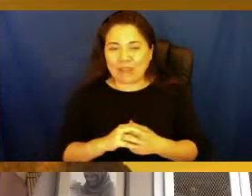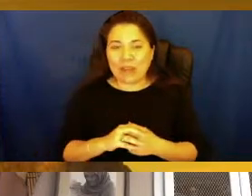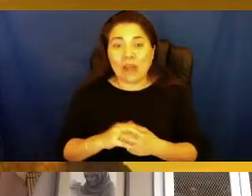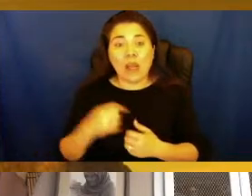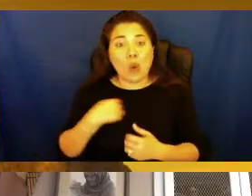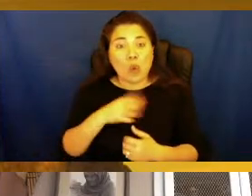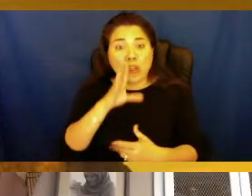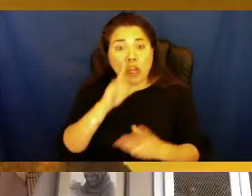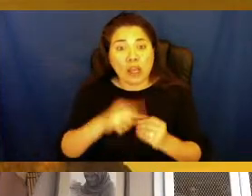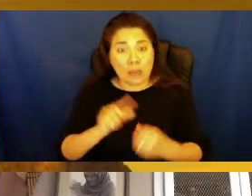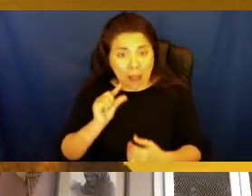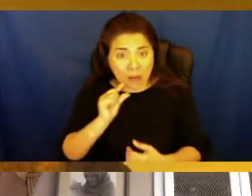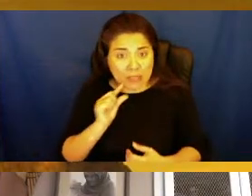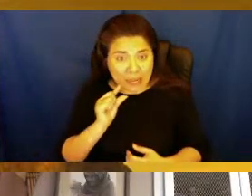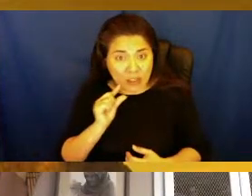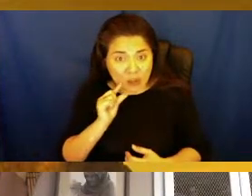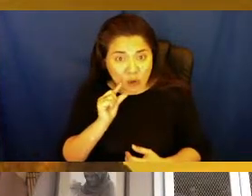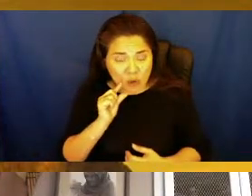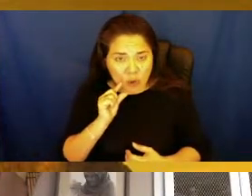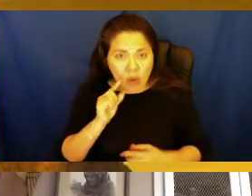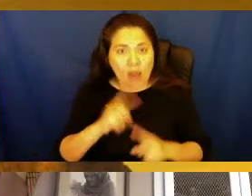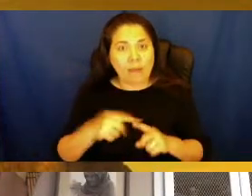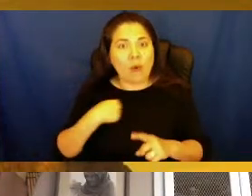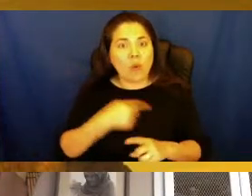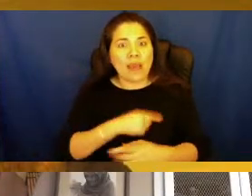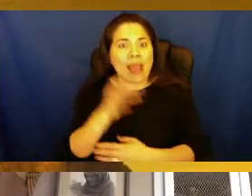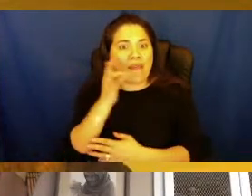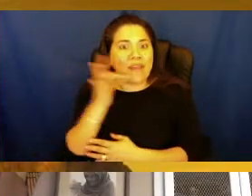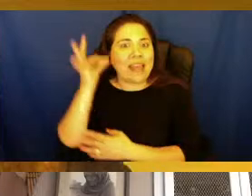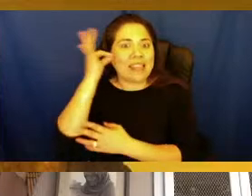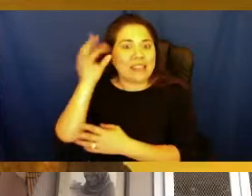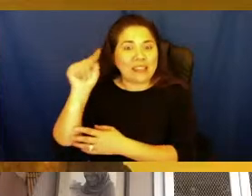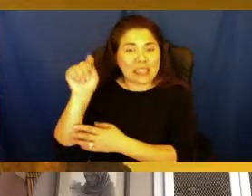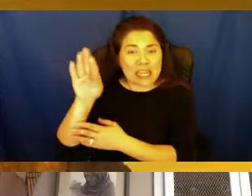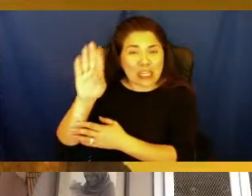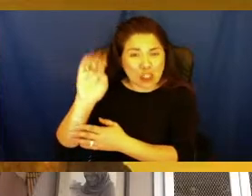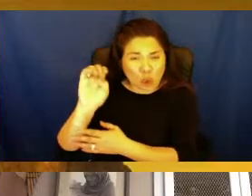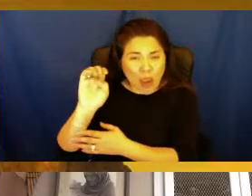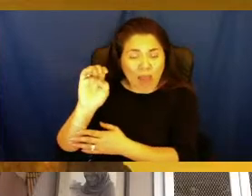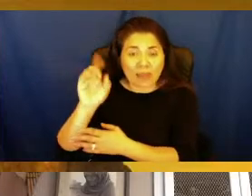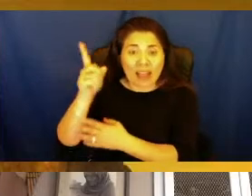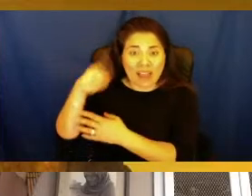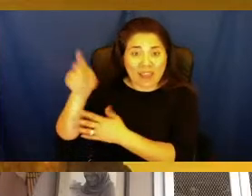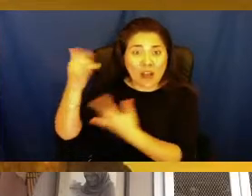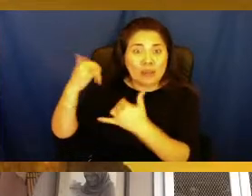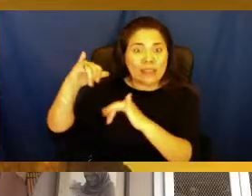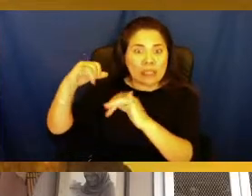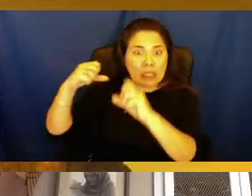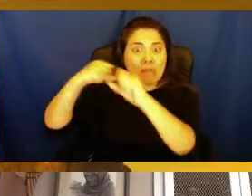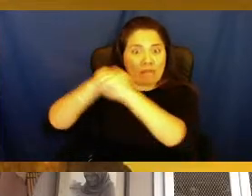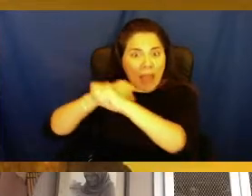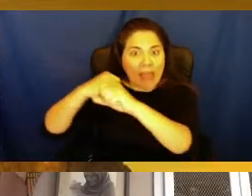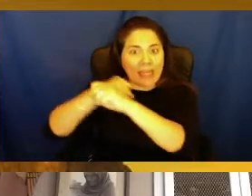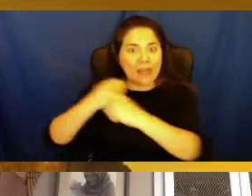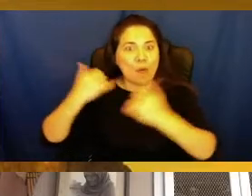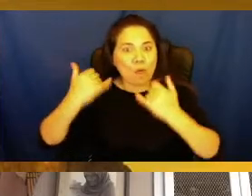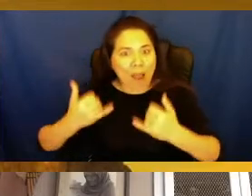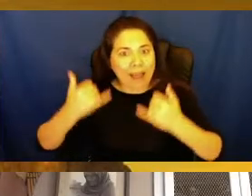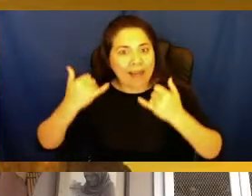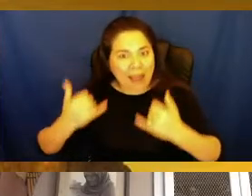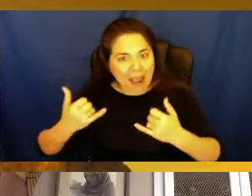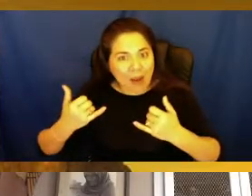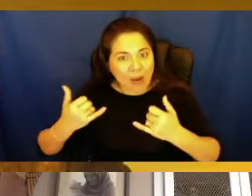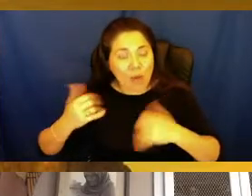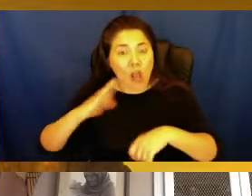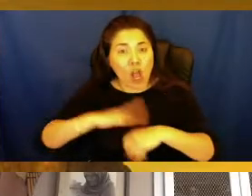talking about San Antonio, but we have indigenous and tribal communities that are fighting right now. On